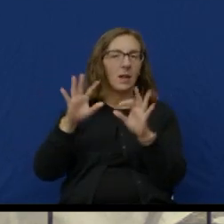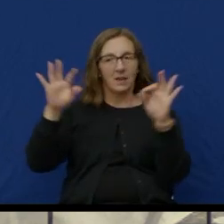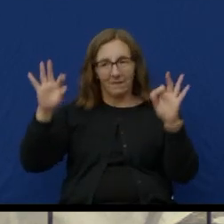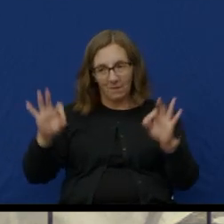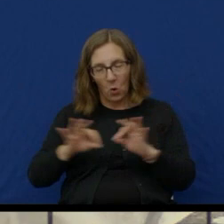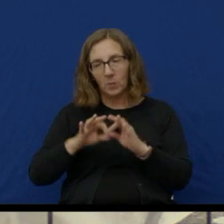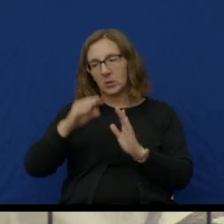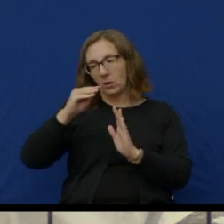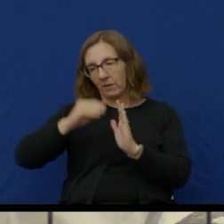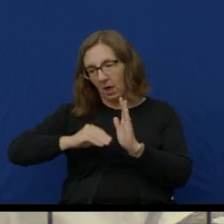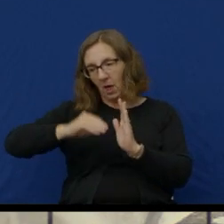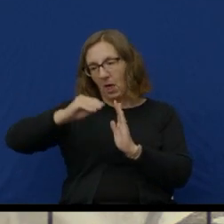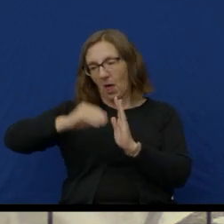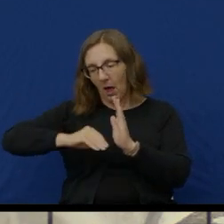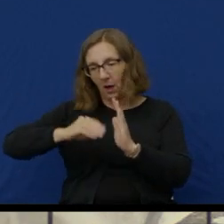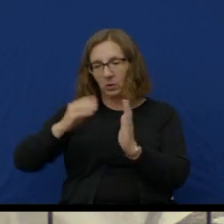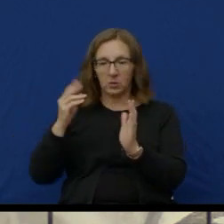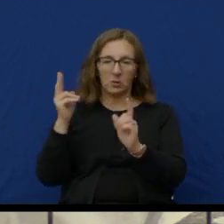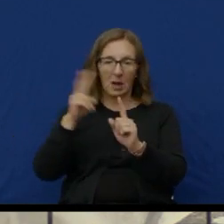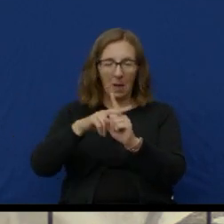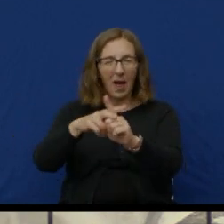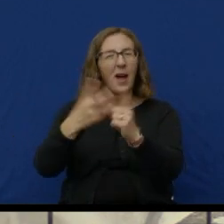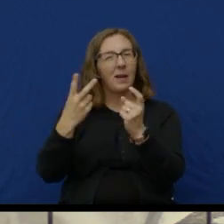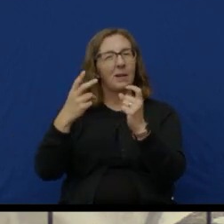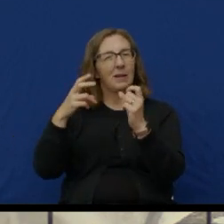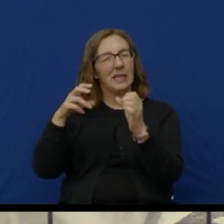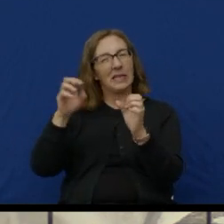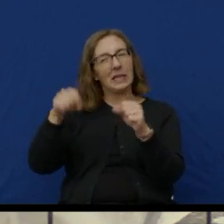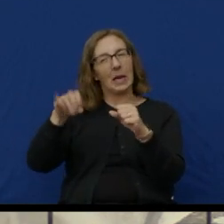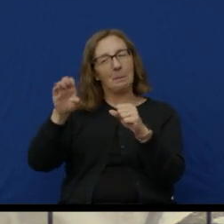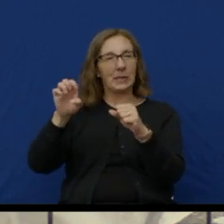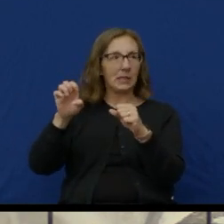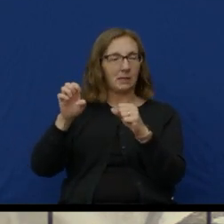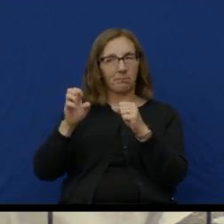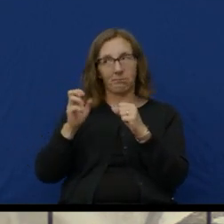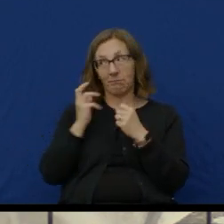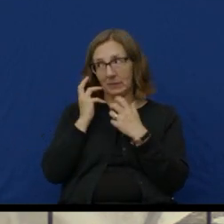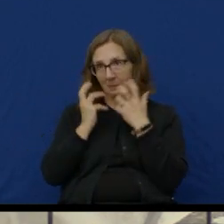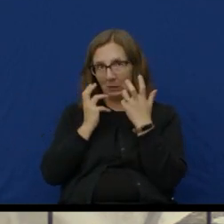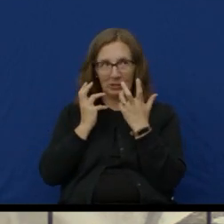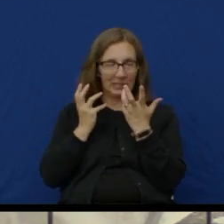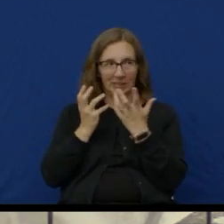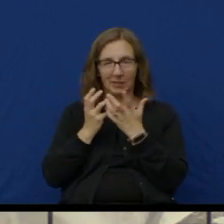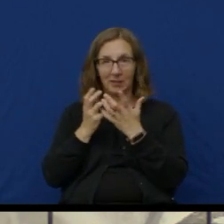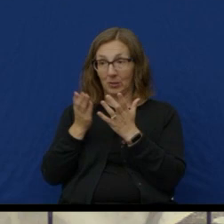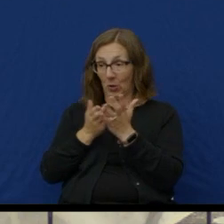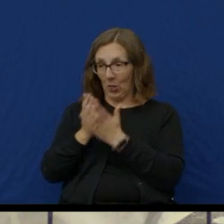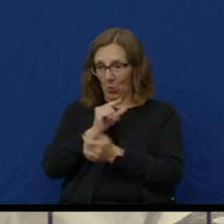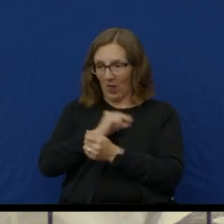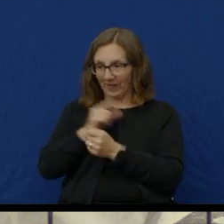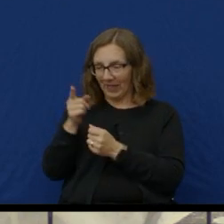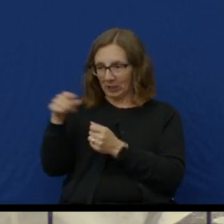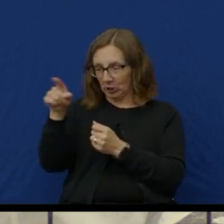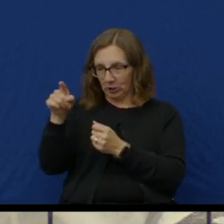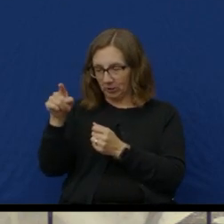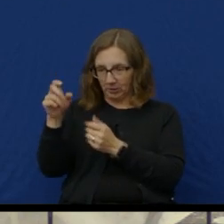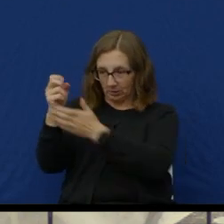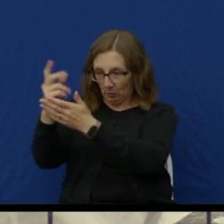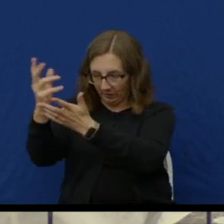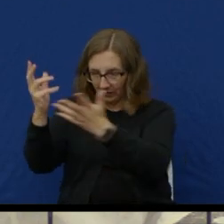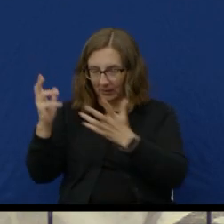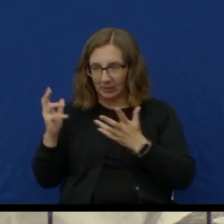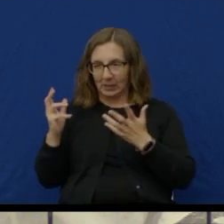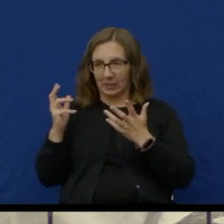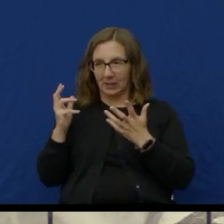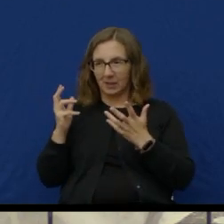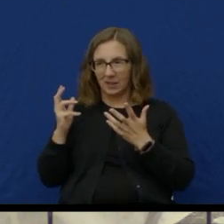out to apply for that. And sometimes, you know, it's embarrassing to them, say, to go through the qualifications to prove that they're poor when, you